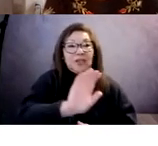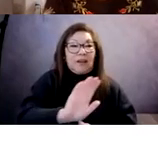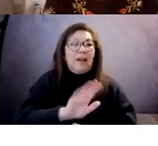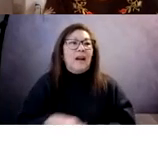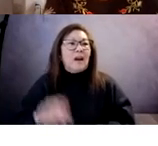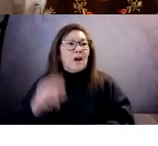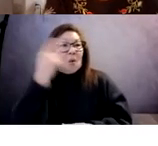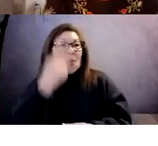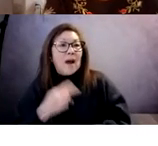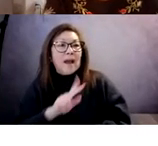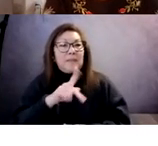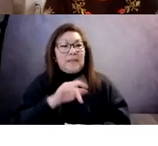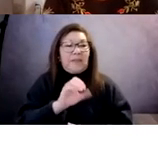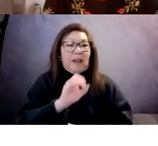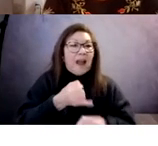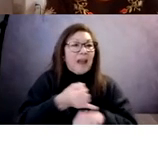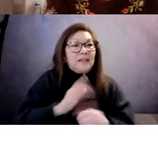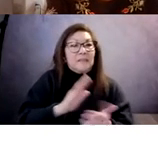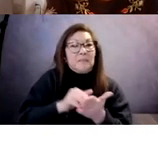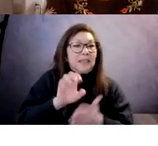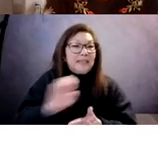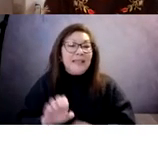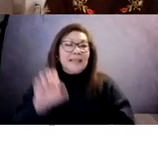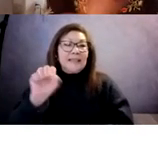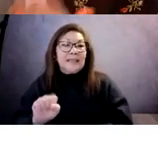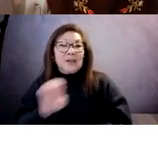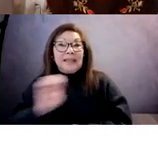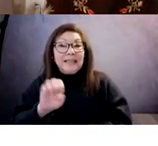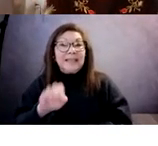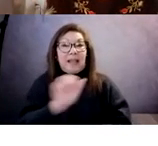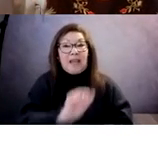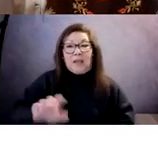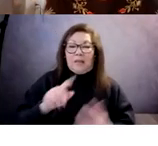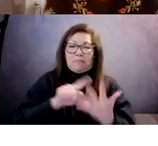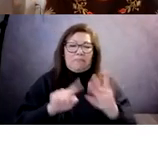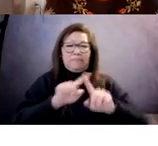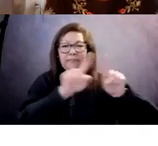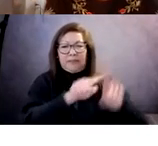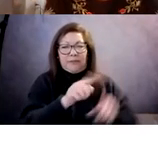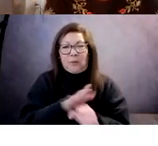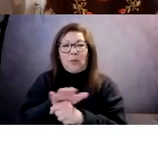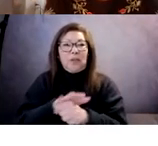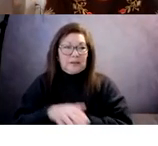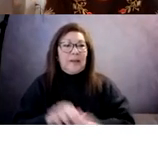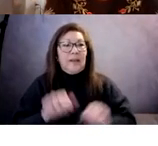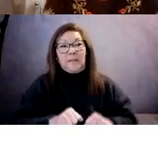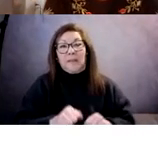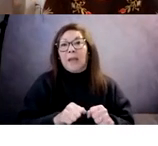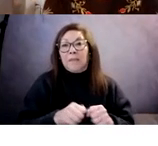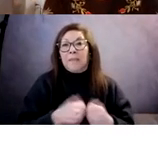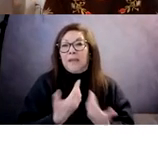Middle East, South Asia, Southeast Asia, and multi-regional. And you can be mixed race